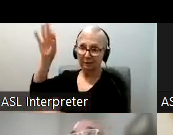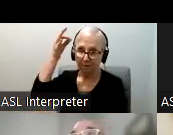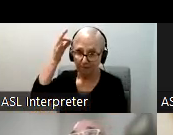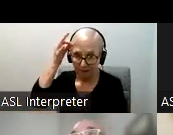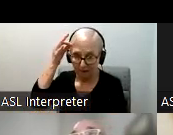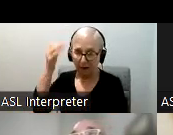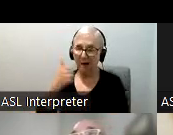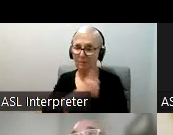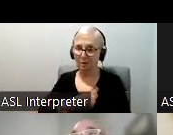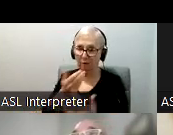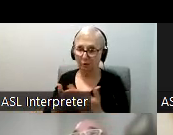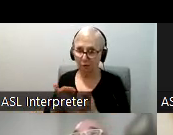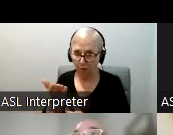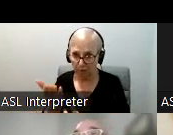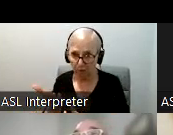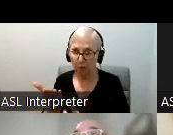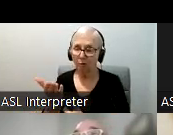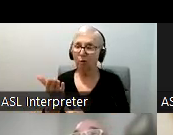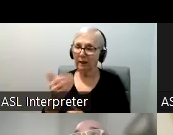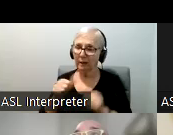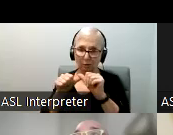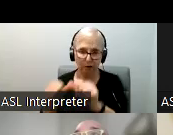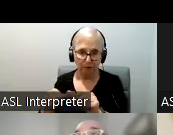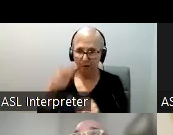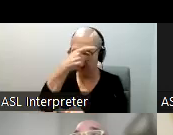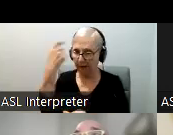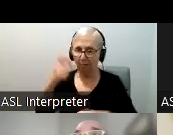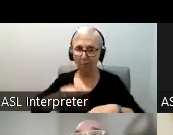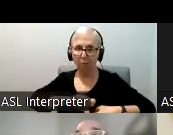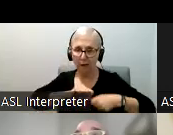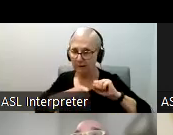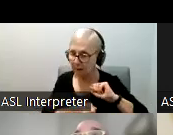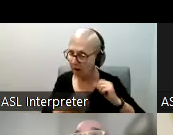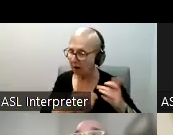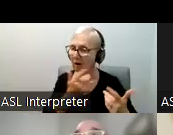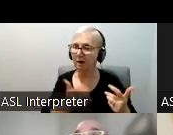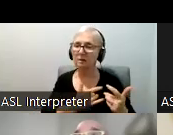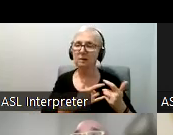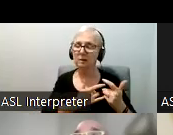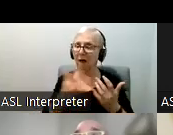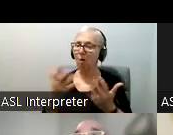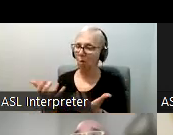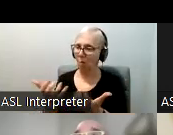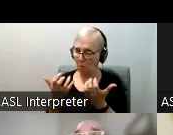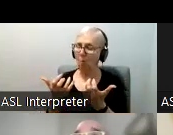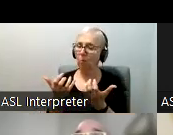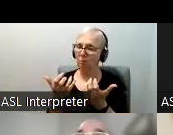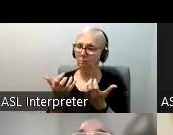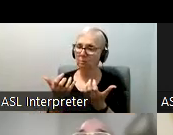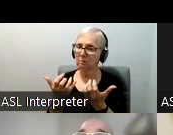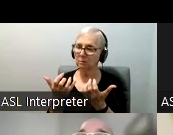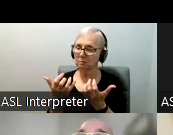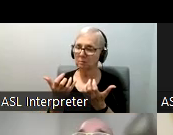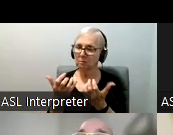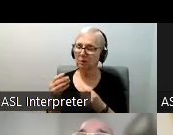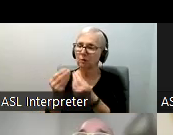had to go through this and you're enduring this trauma, and it breaks our hearts. I just want to make space for you, but I just wanted to